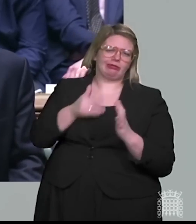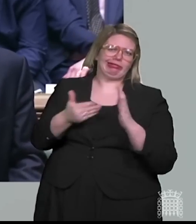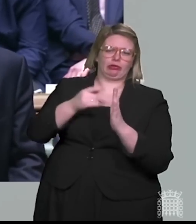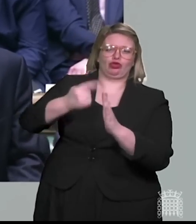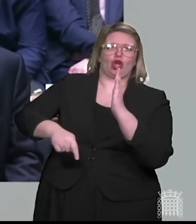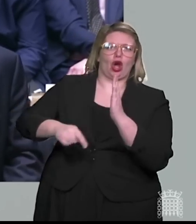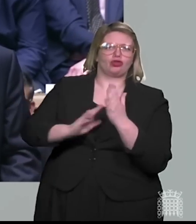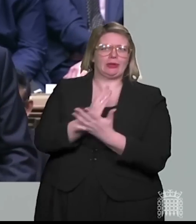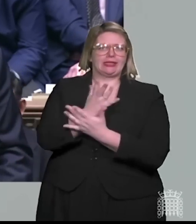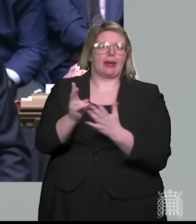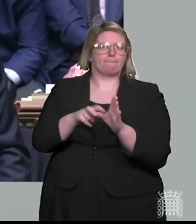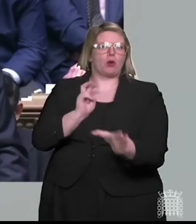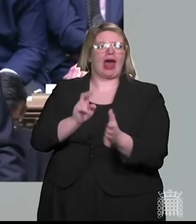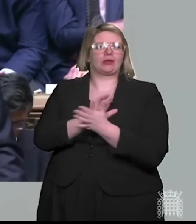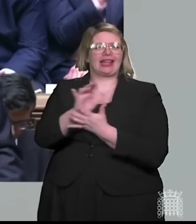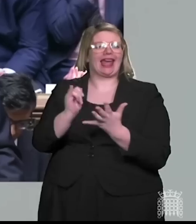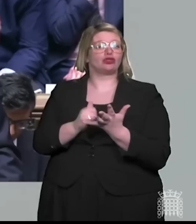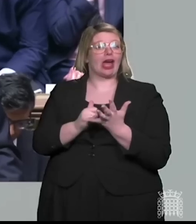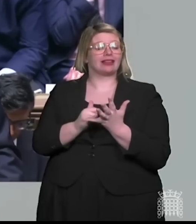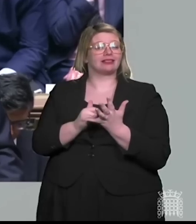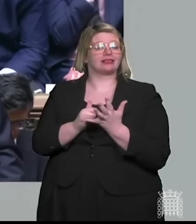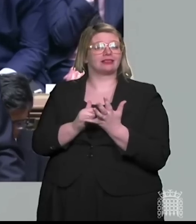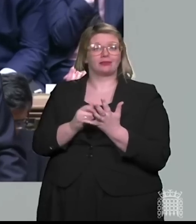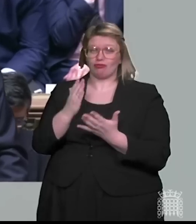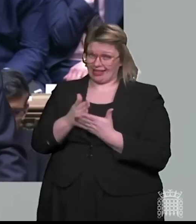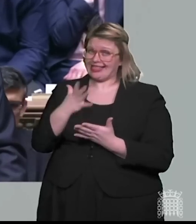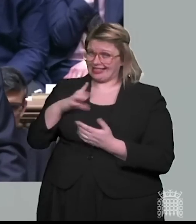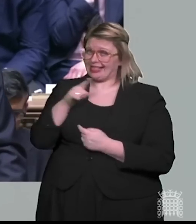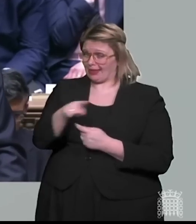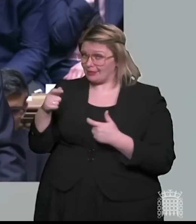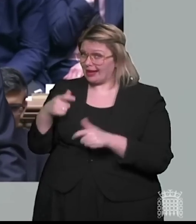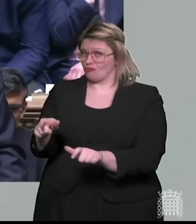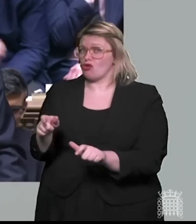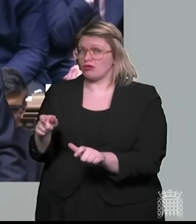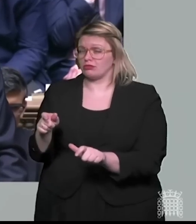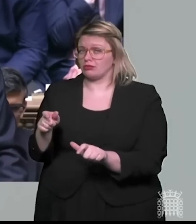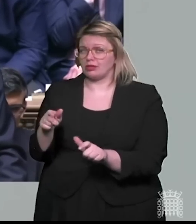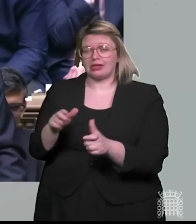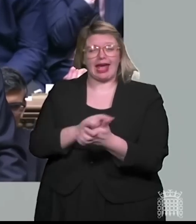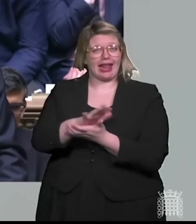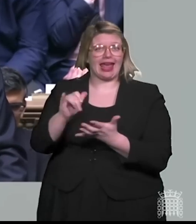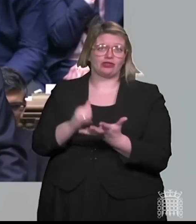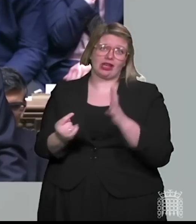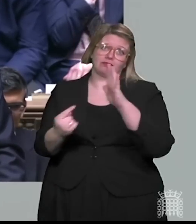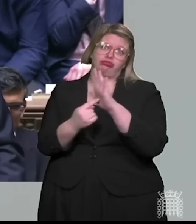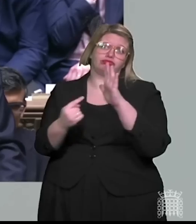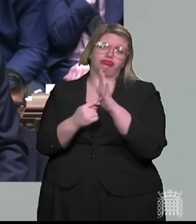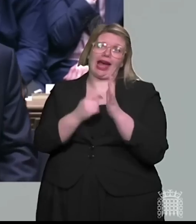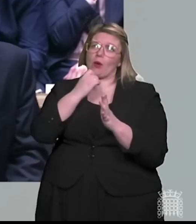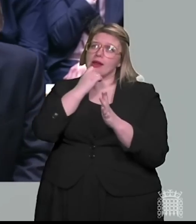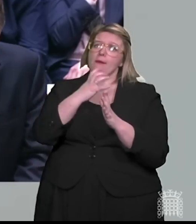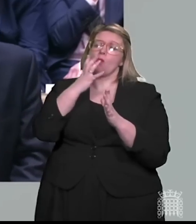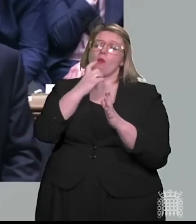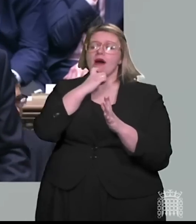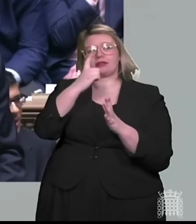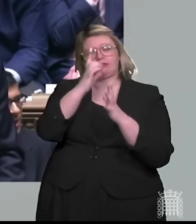making them leave the NHS just when they are needed the most. The NHS is our biggest employer, and we will shortly